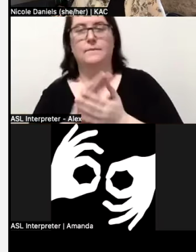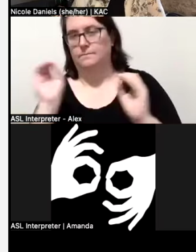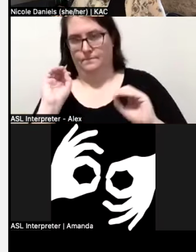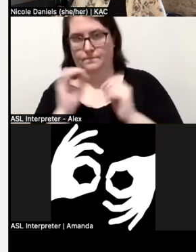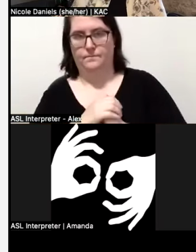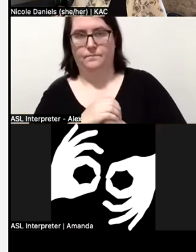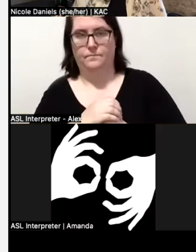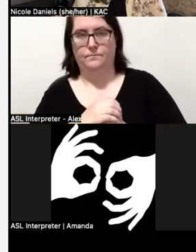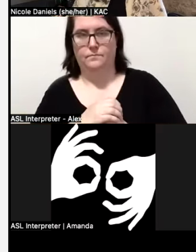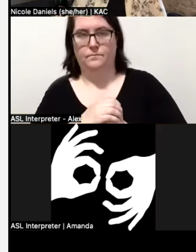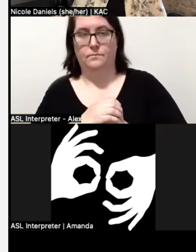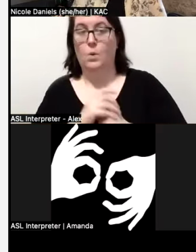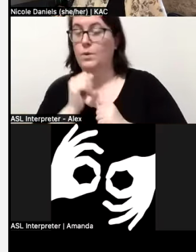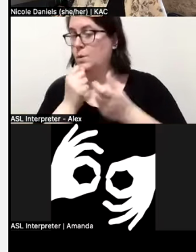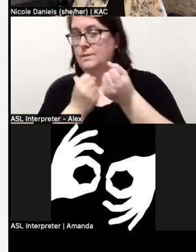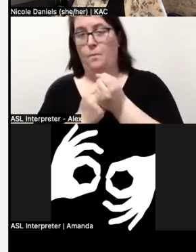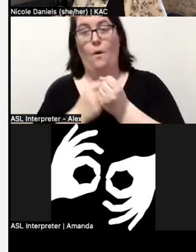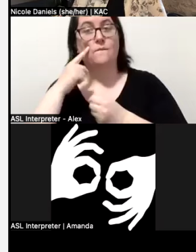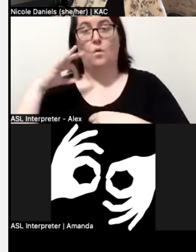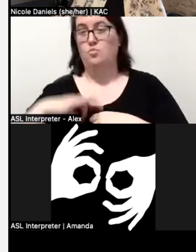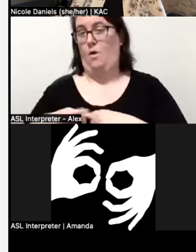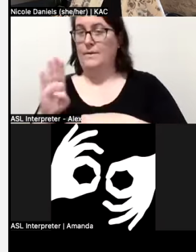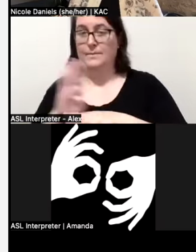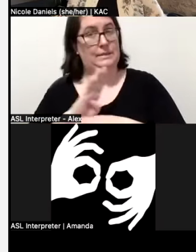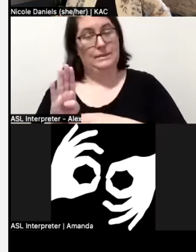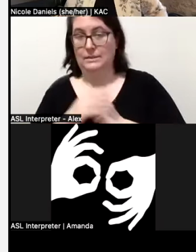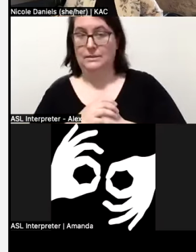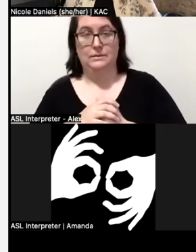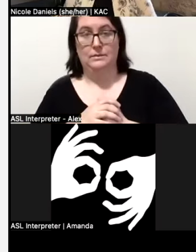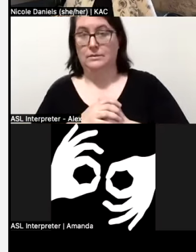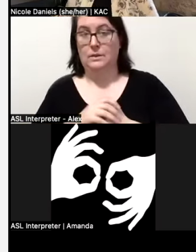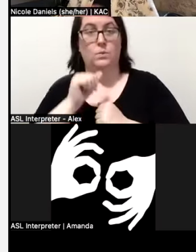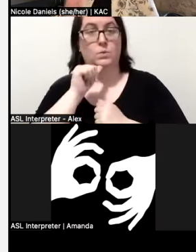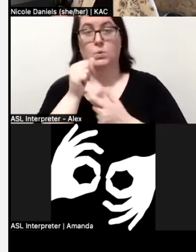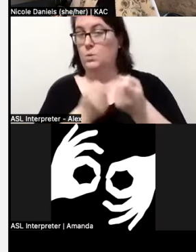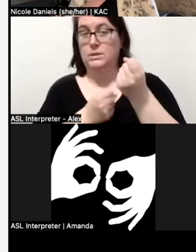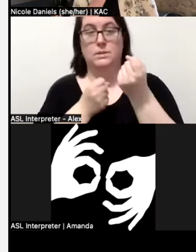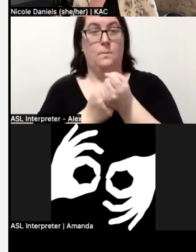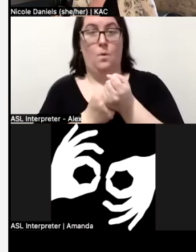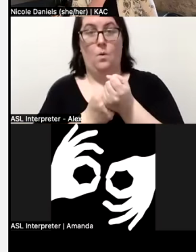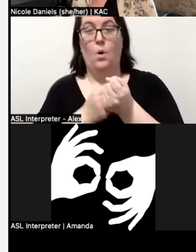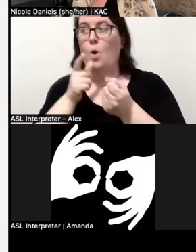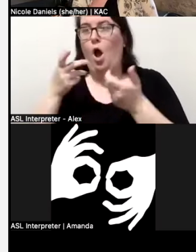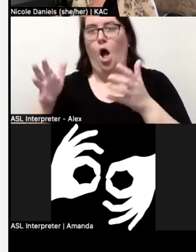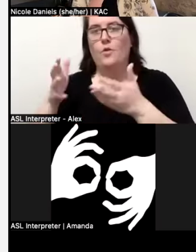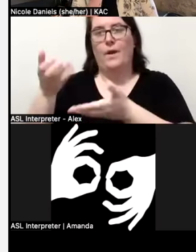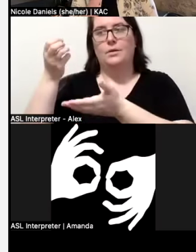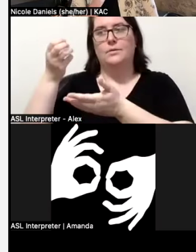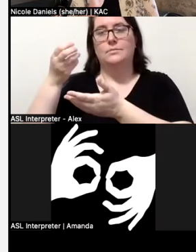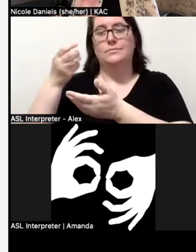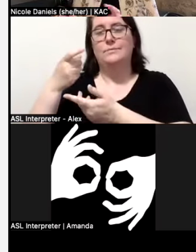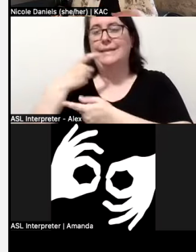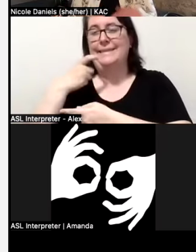Operating grants do not fund commercial for-profit businesses. And finally, organizations already receiving funding from the city through other